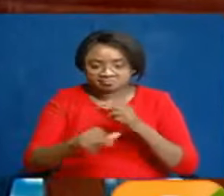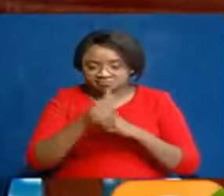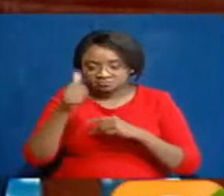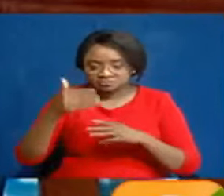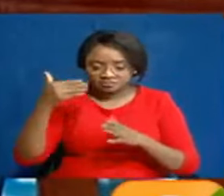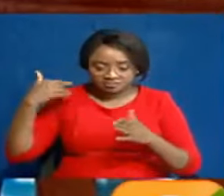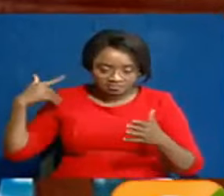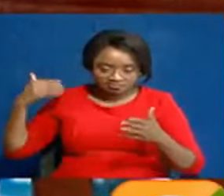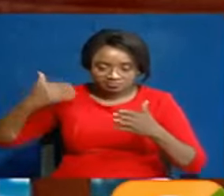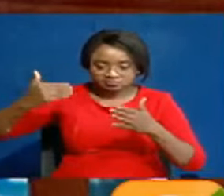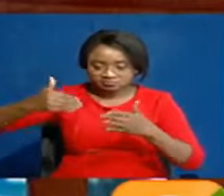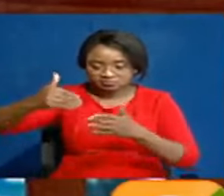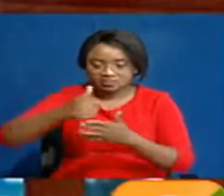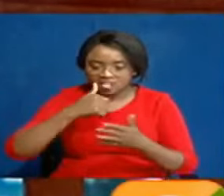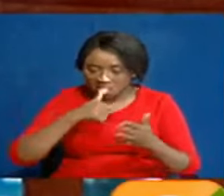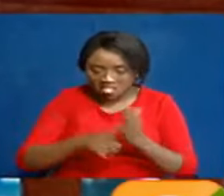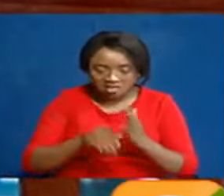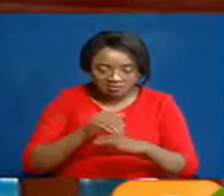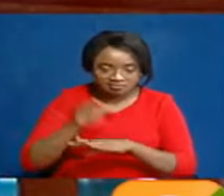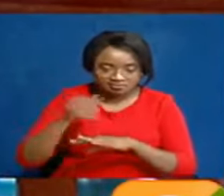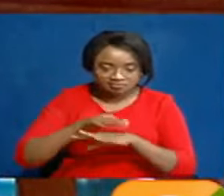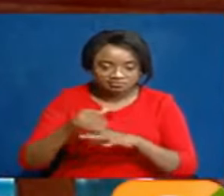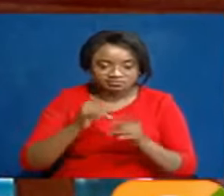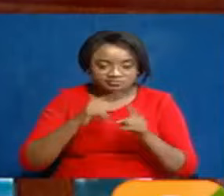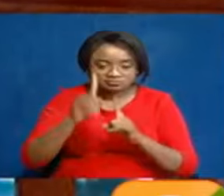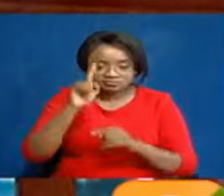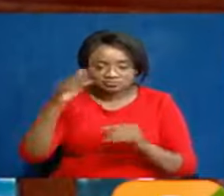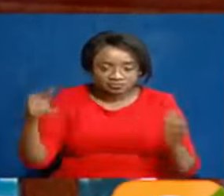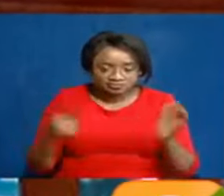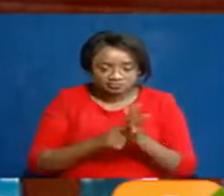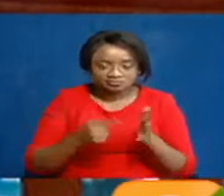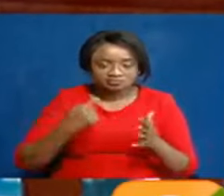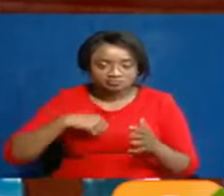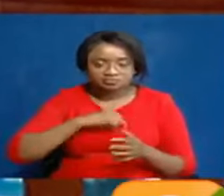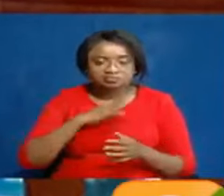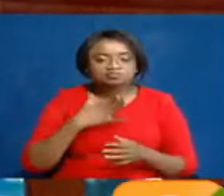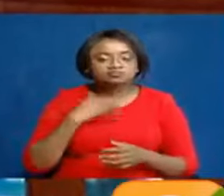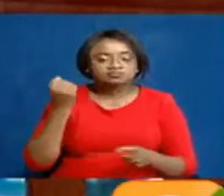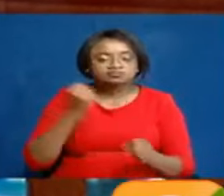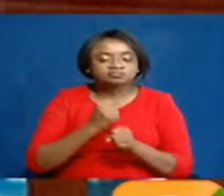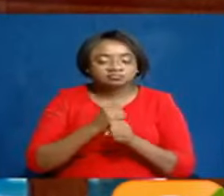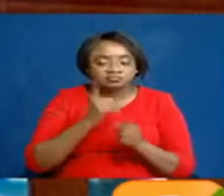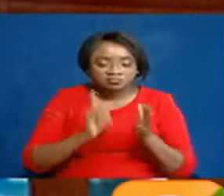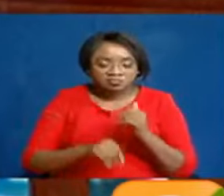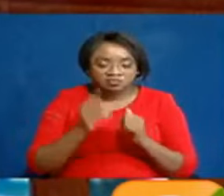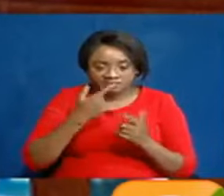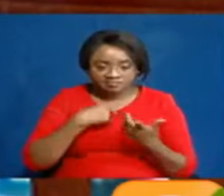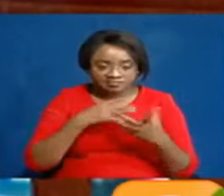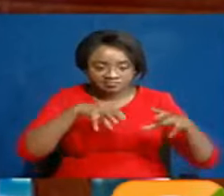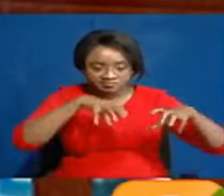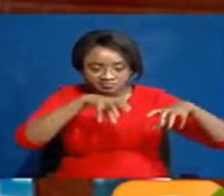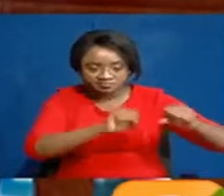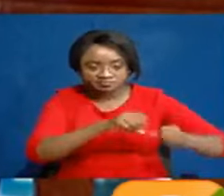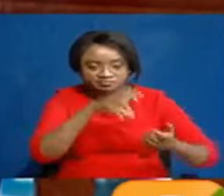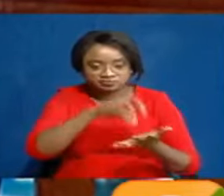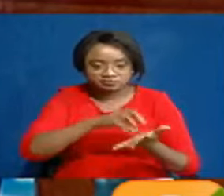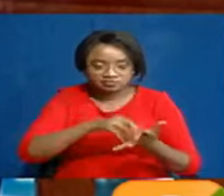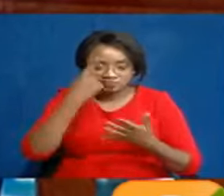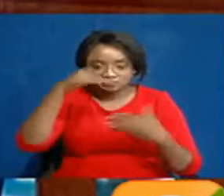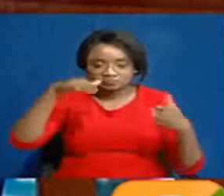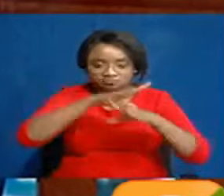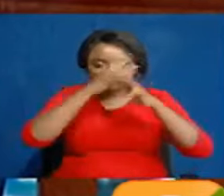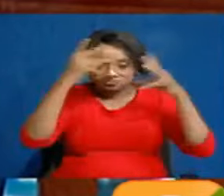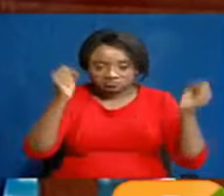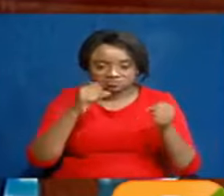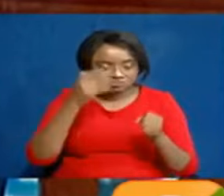of the things that we thought we wanted to do was to secure the position of deputy president, and which